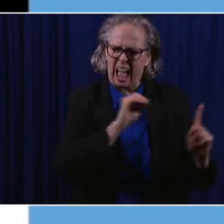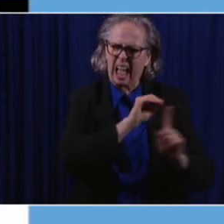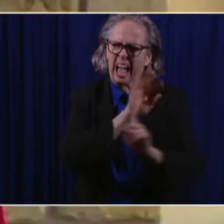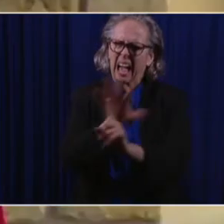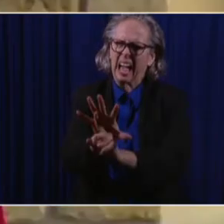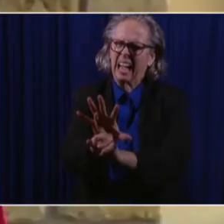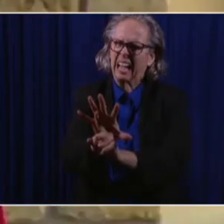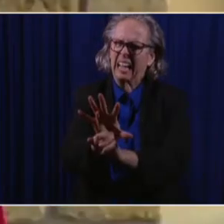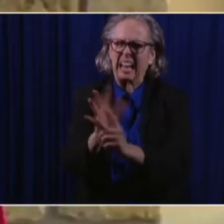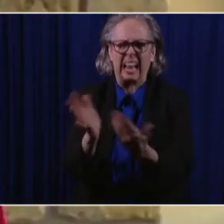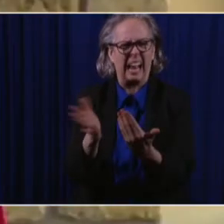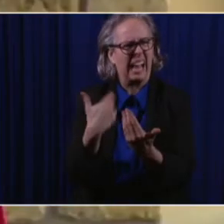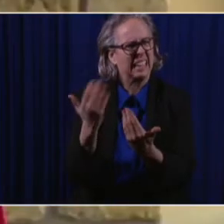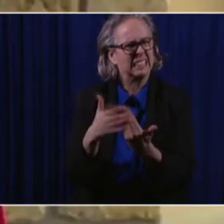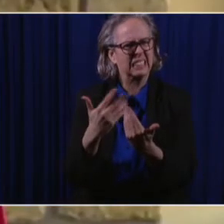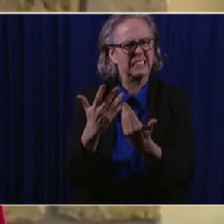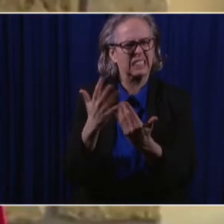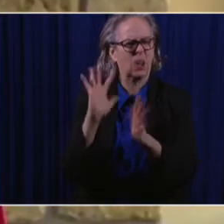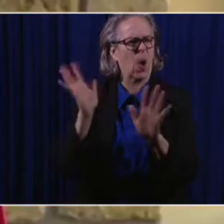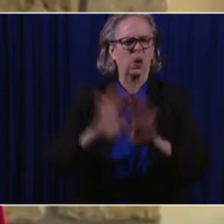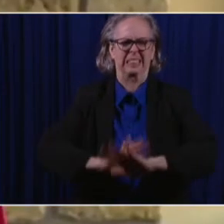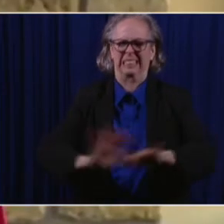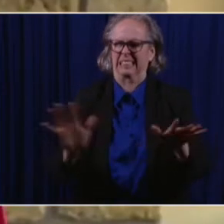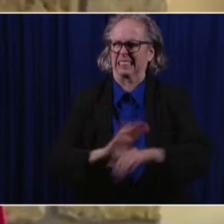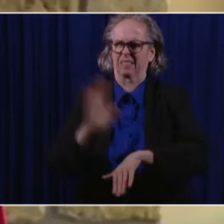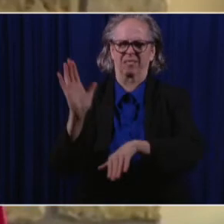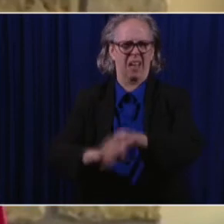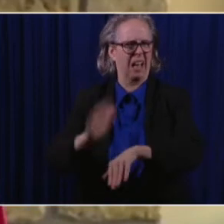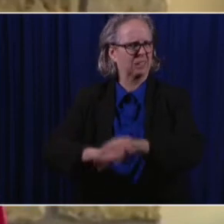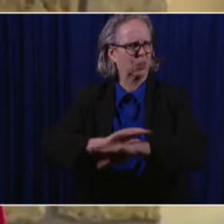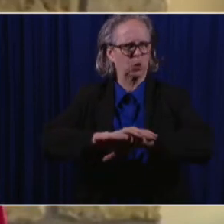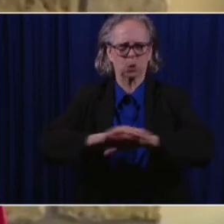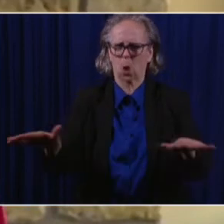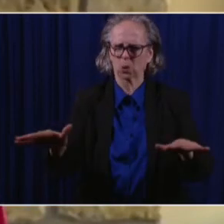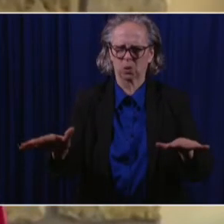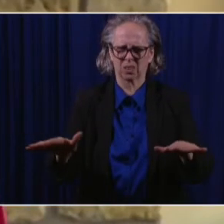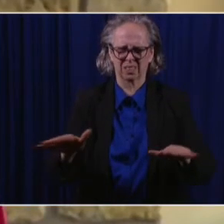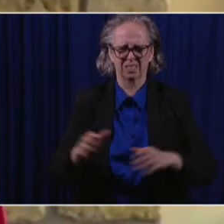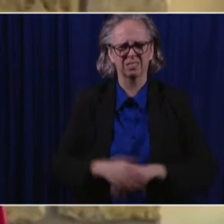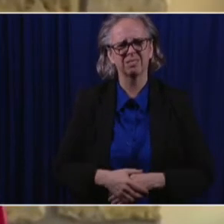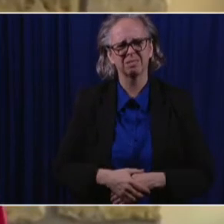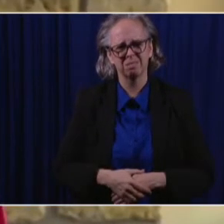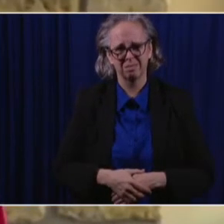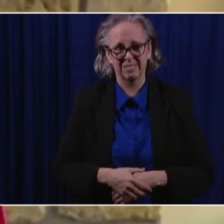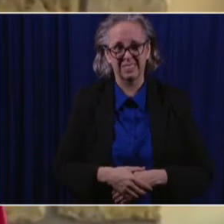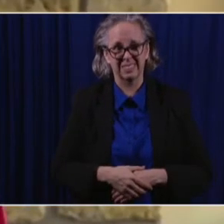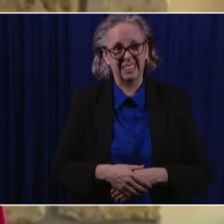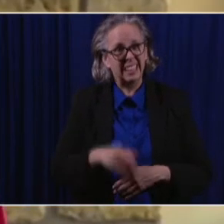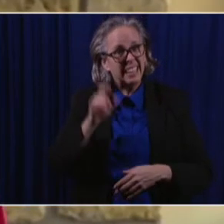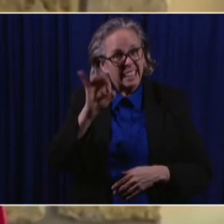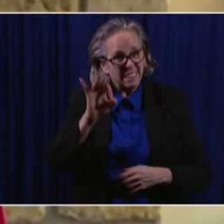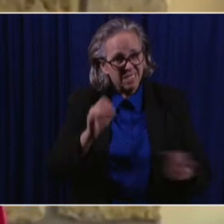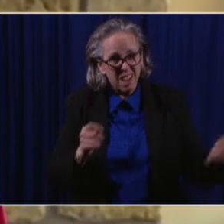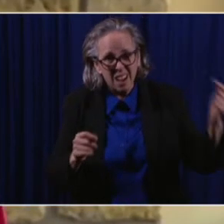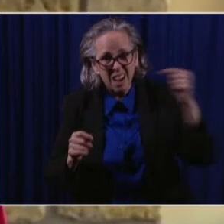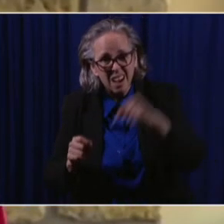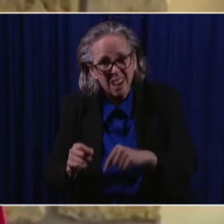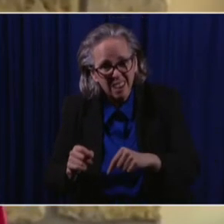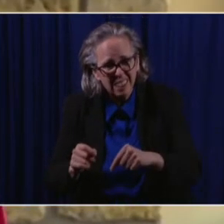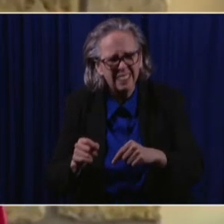Aunt Sally are coming over. You haven't seen them for a while. Not only are they coming over, but the people that they've been interacting